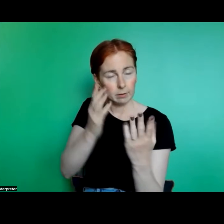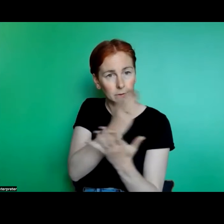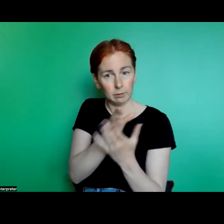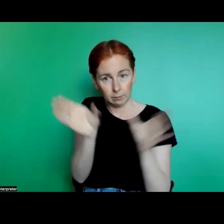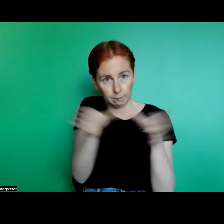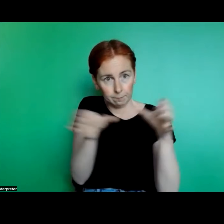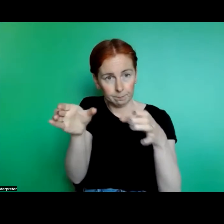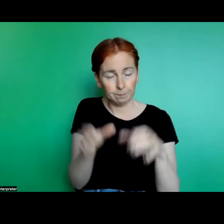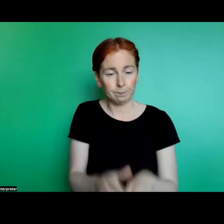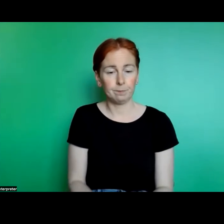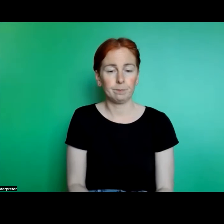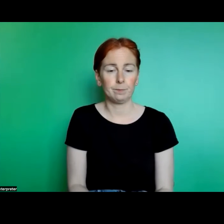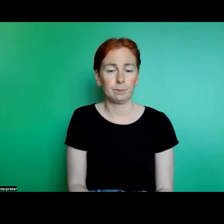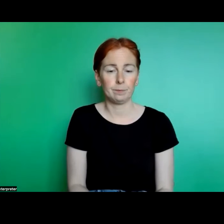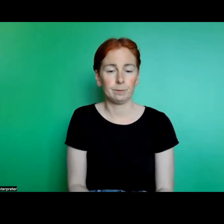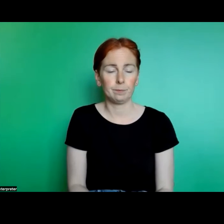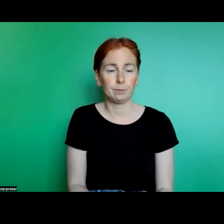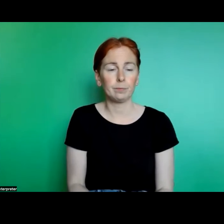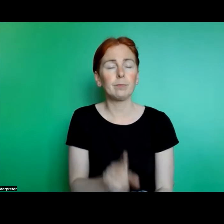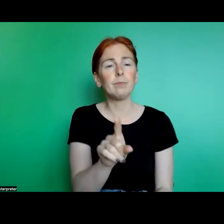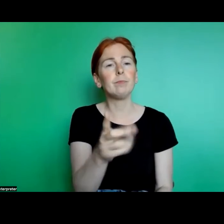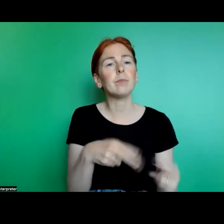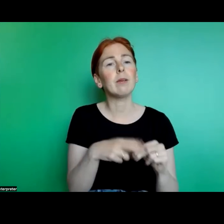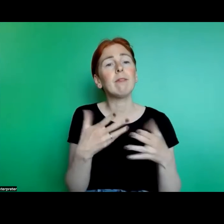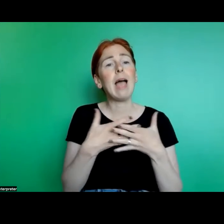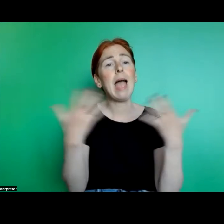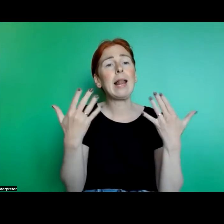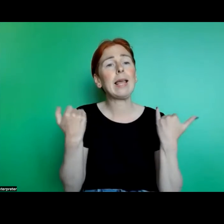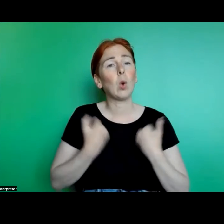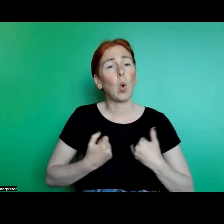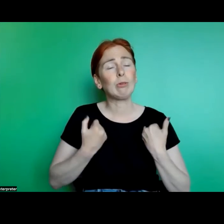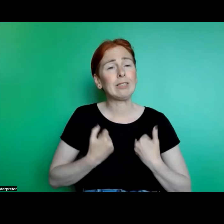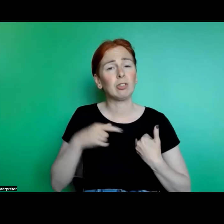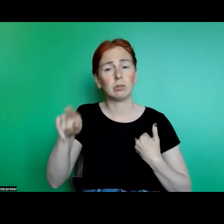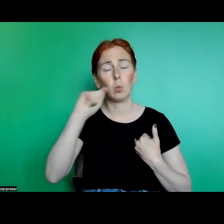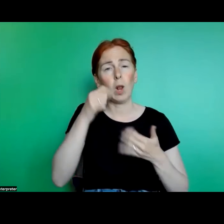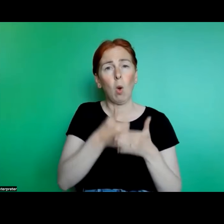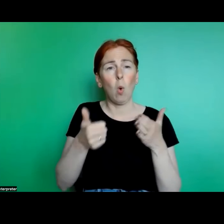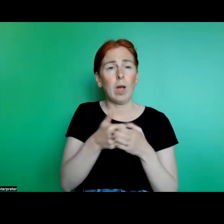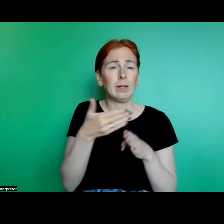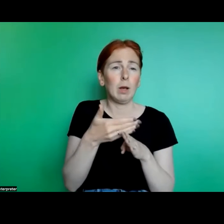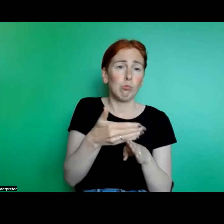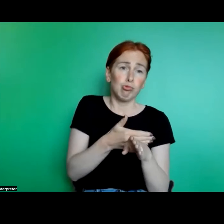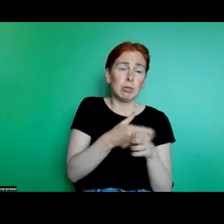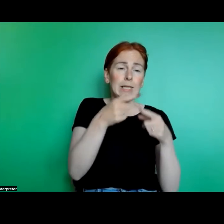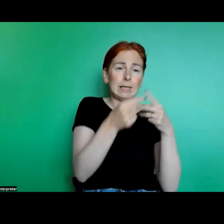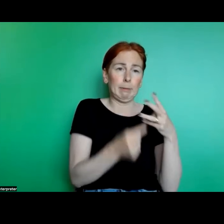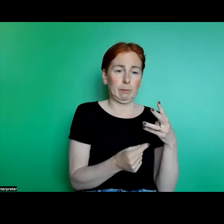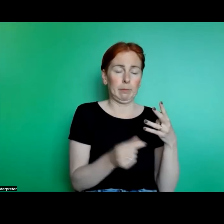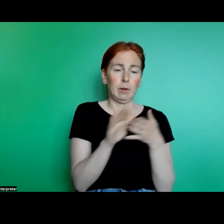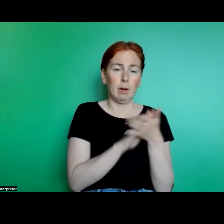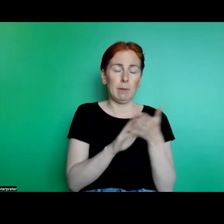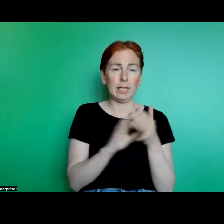there's a pre-symptomatic phase, which means that you have the condition, but it hasn't caused you any problems yet. Then you start to